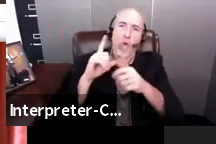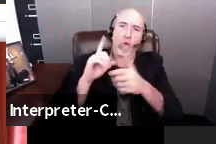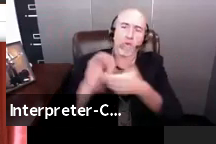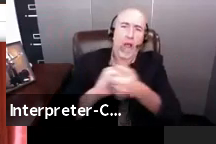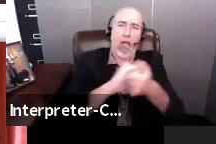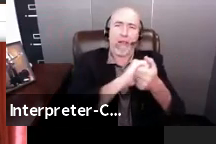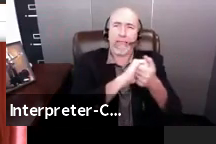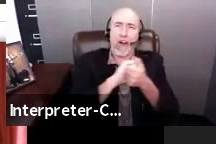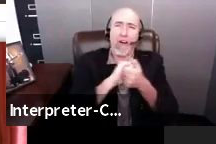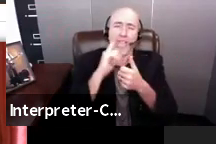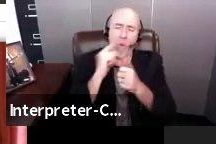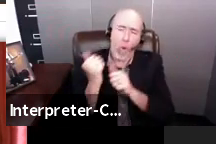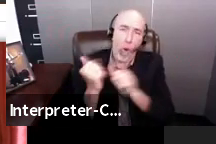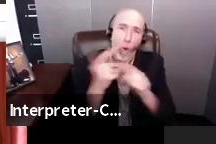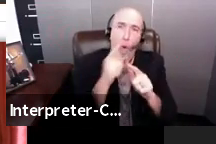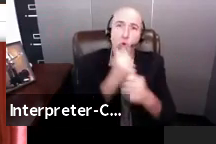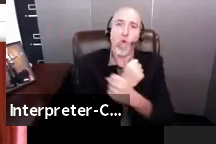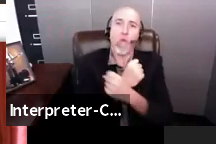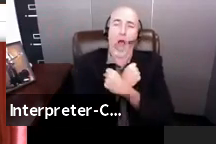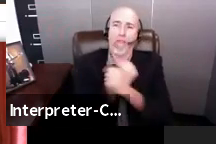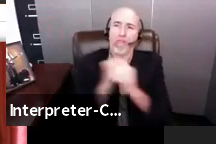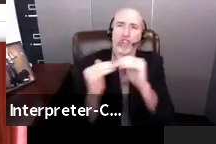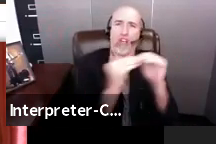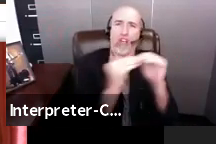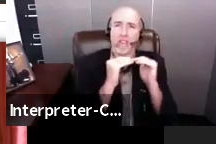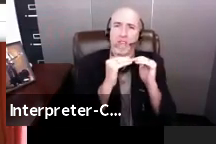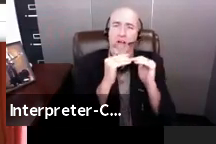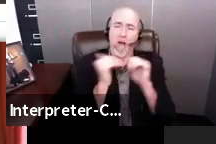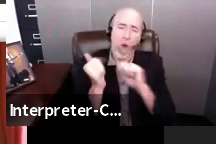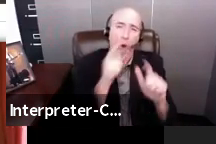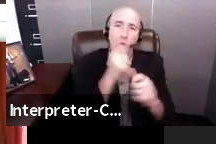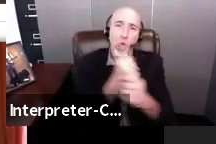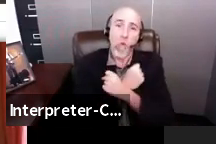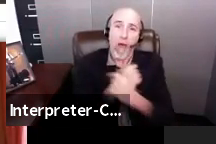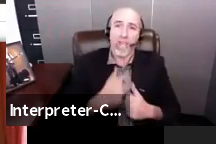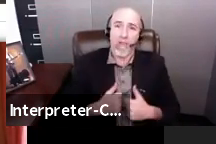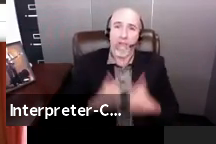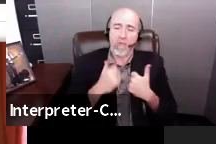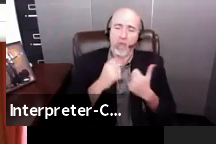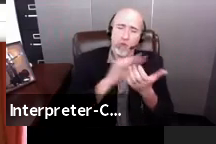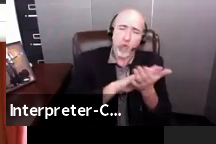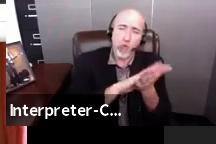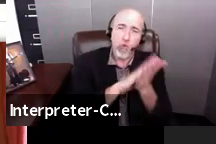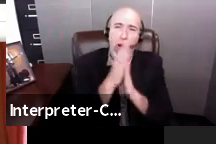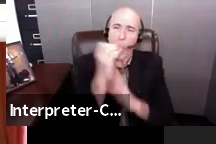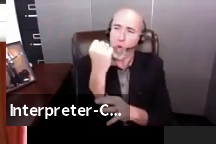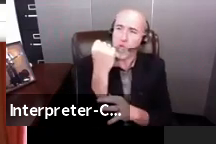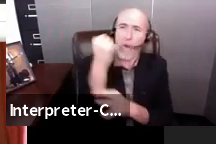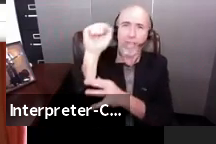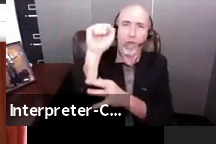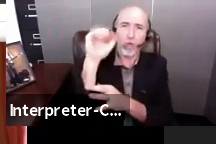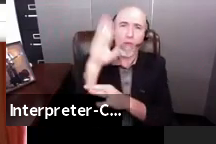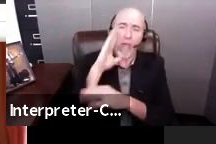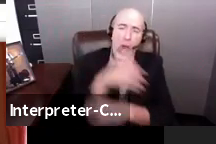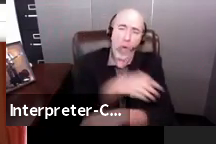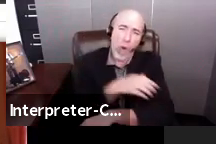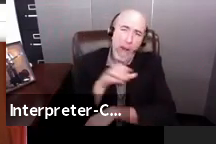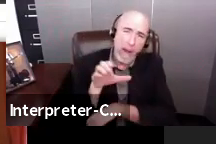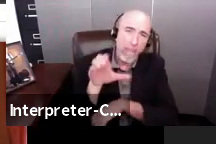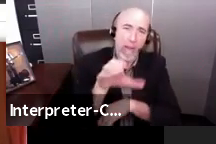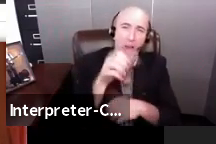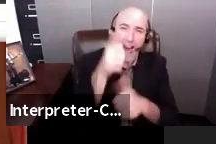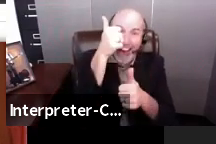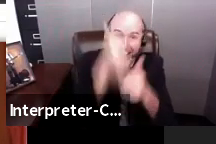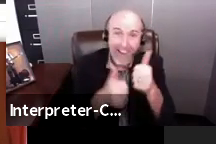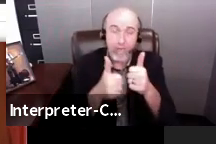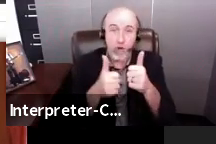who love justice, all who love life, to create a revolution that will empower every single human